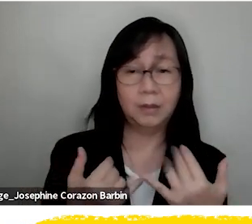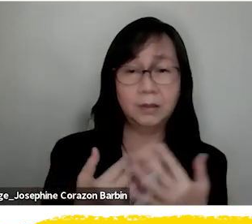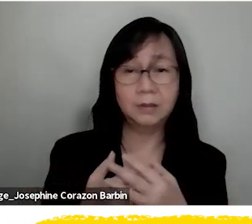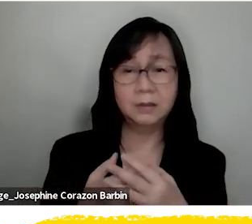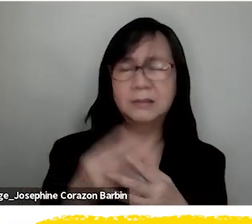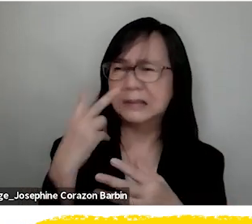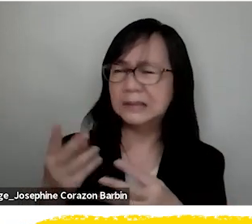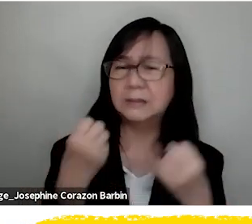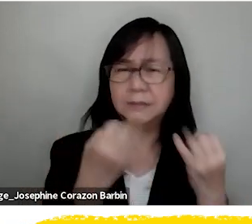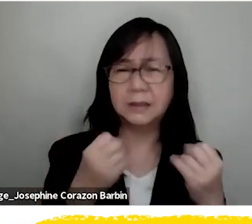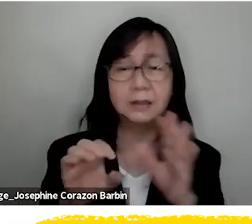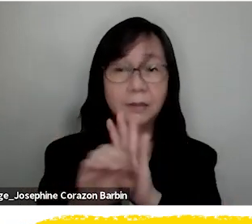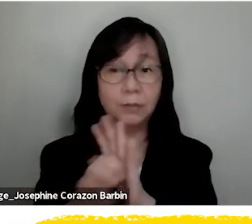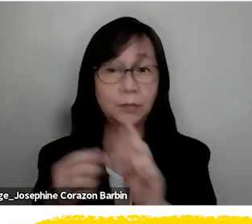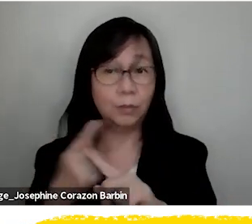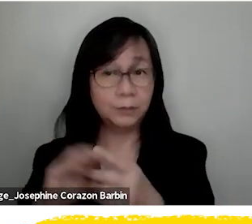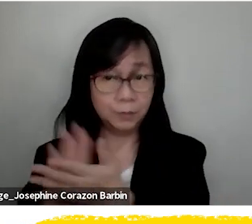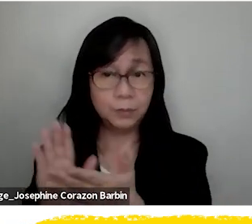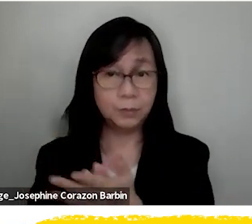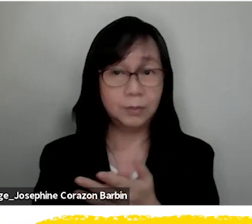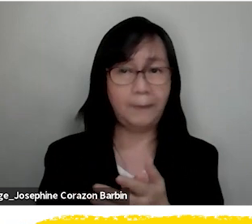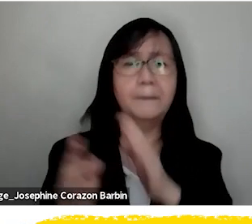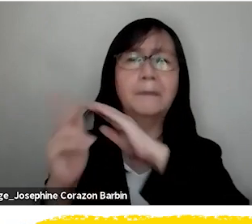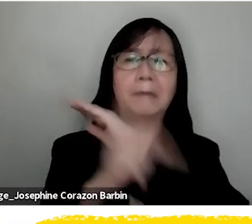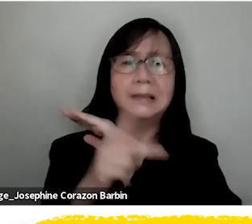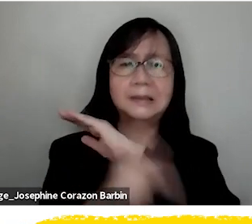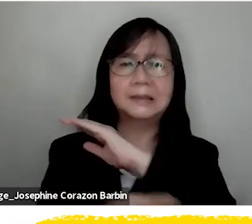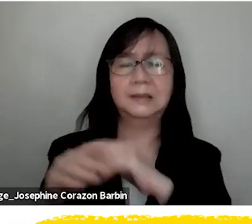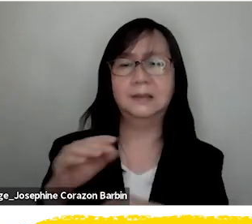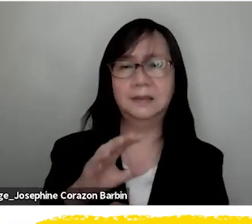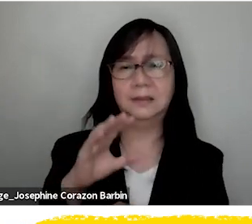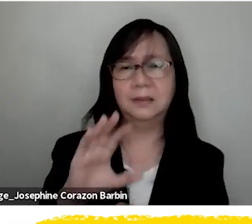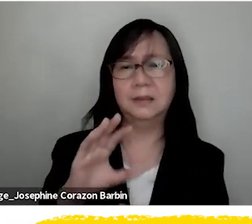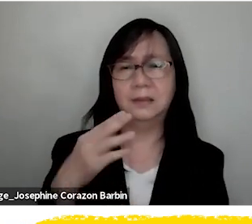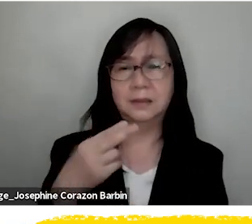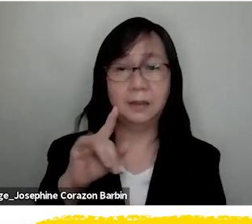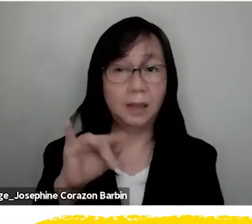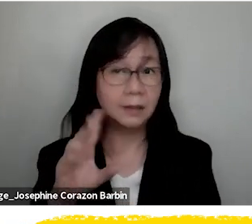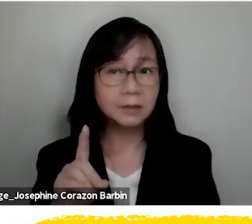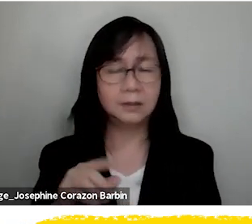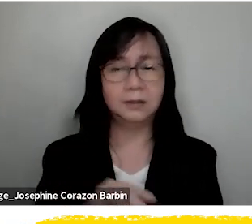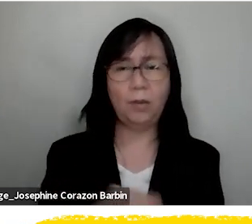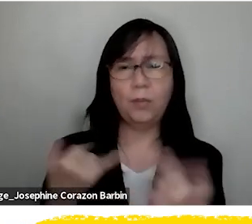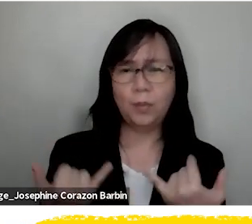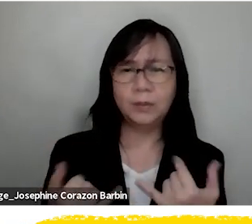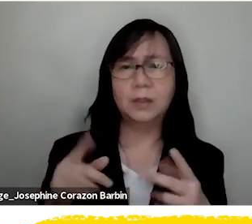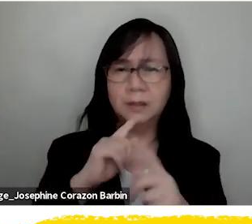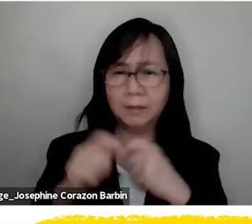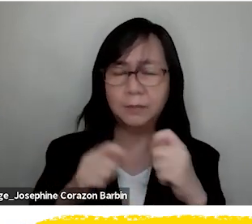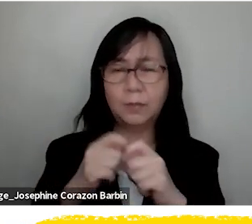seen many examples of schools punishing child human rights defenders for this type of